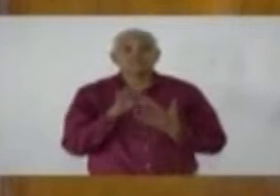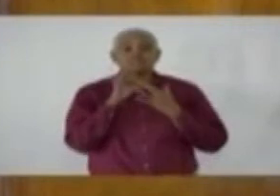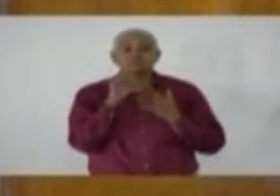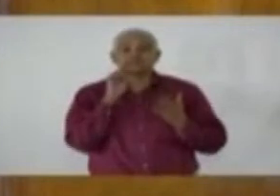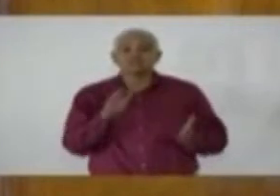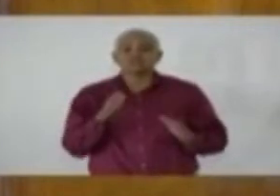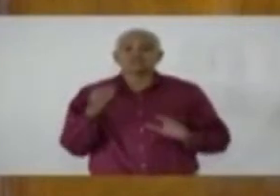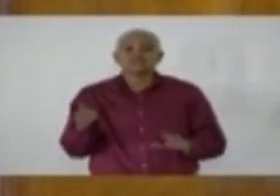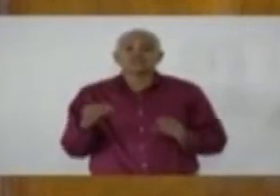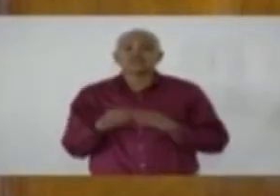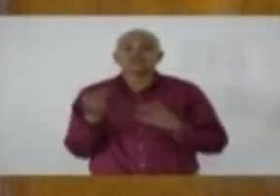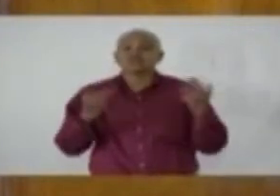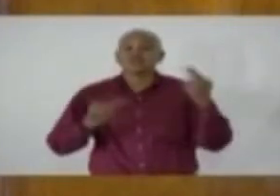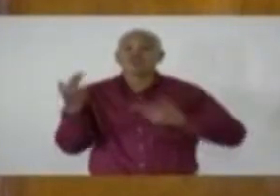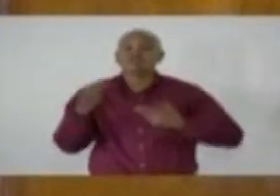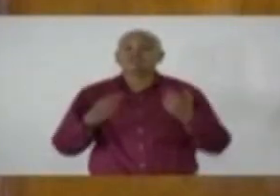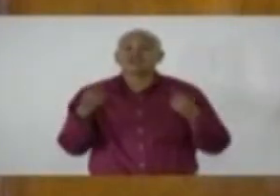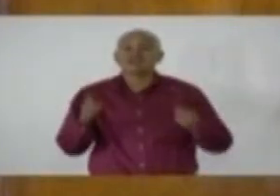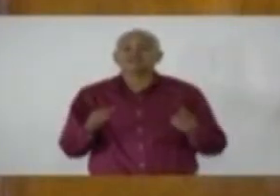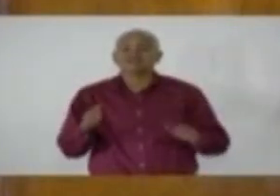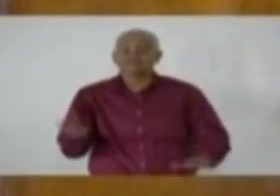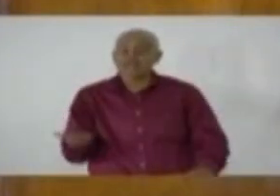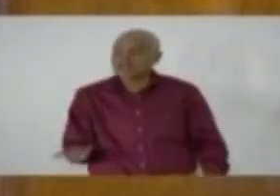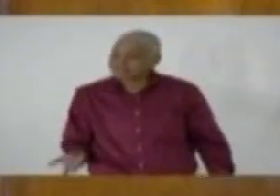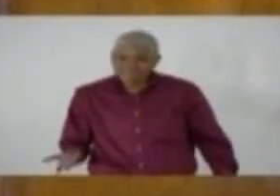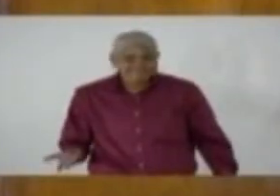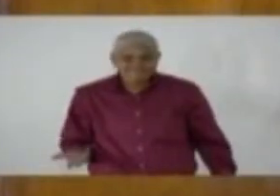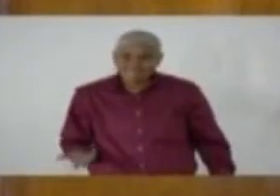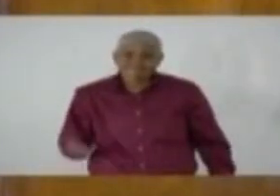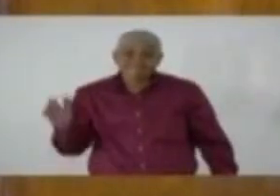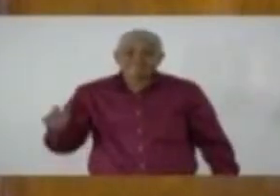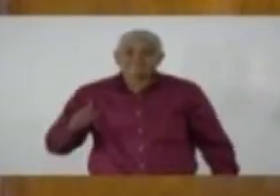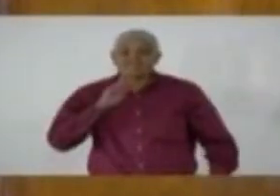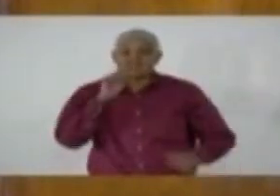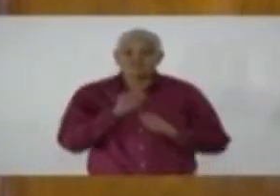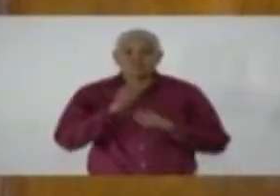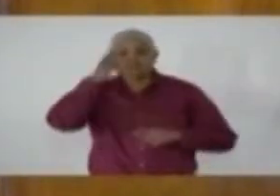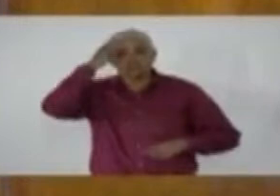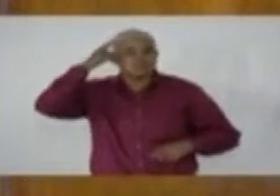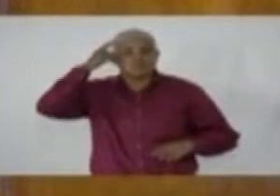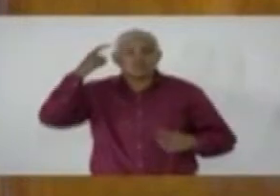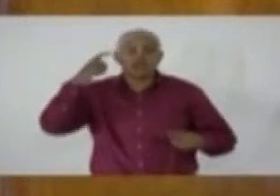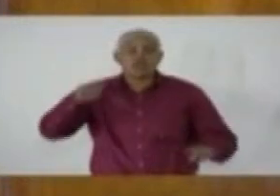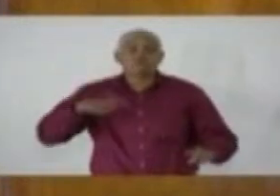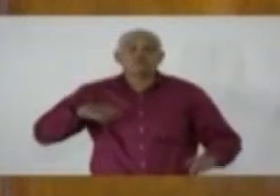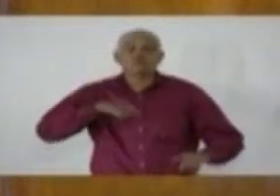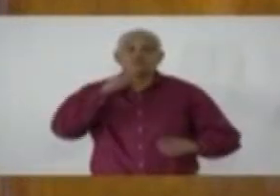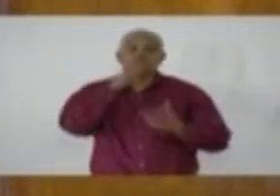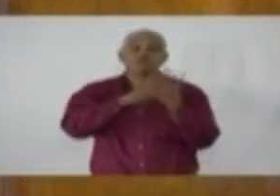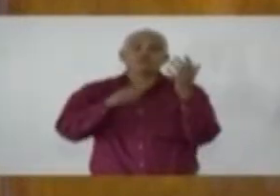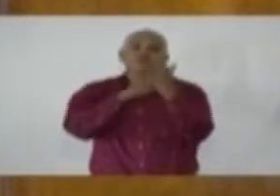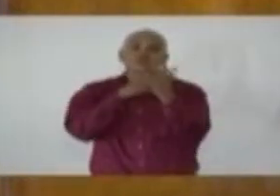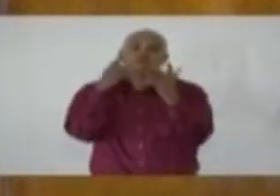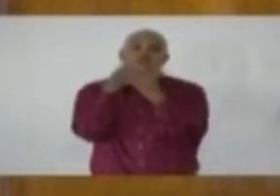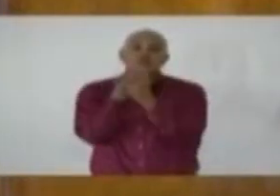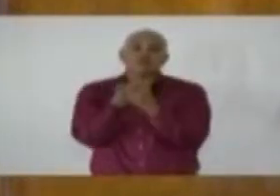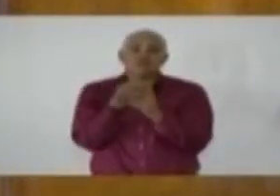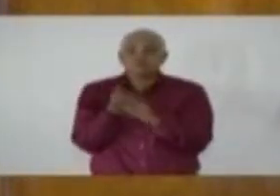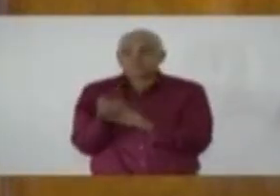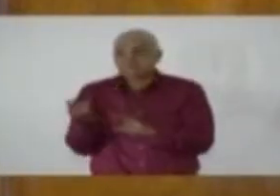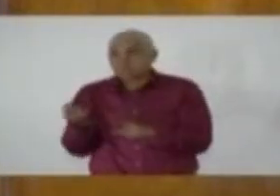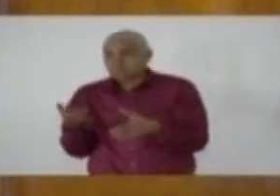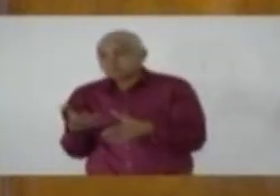die in a crossfire, that is really traumatic. We condemn